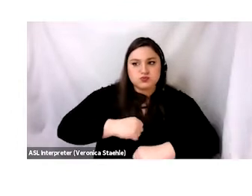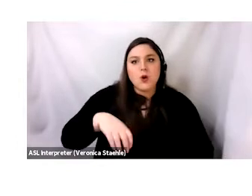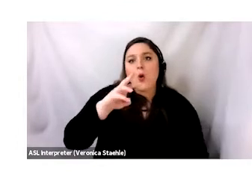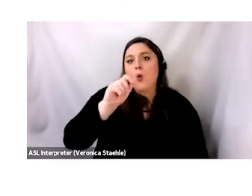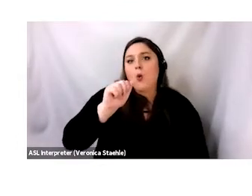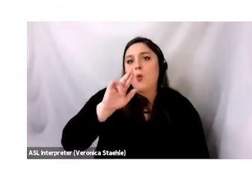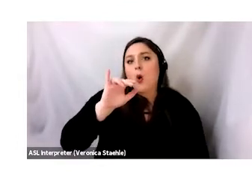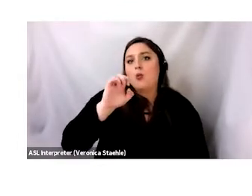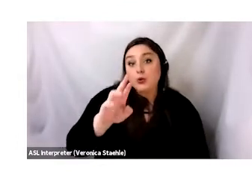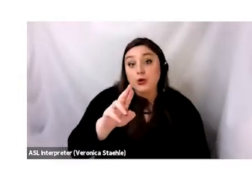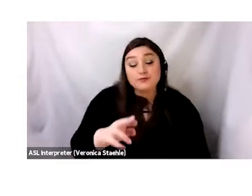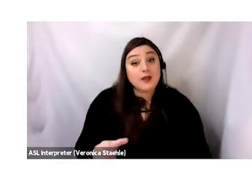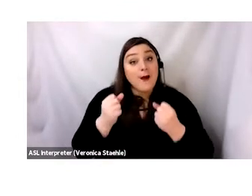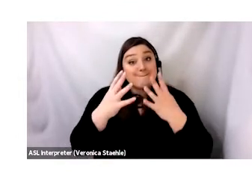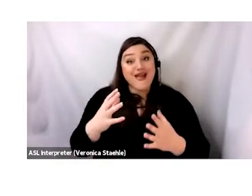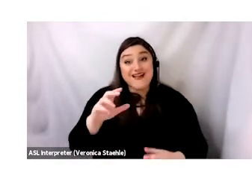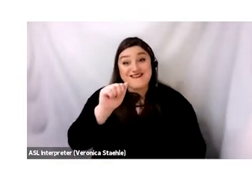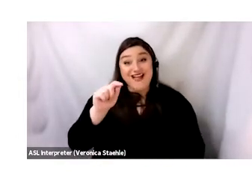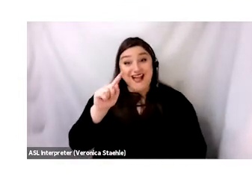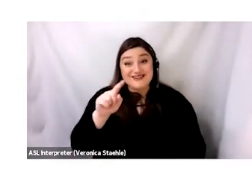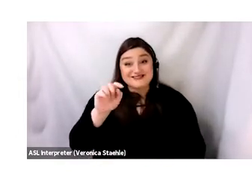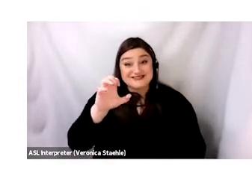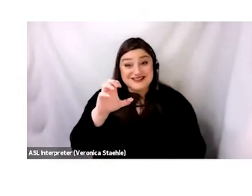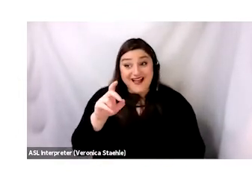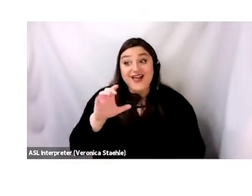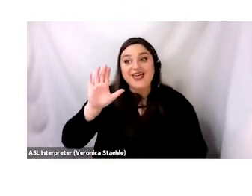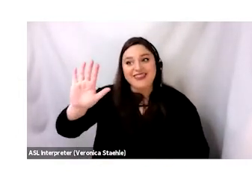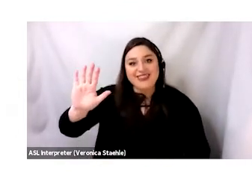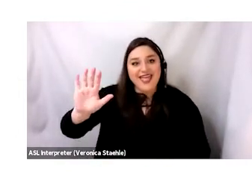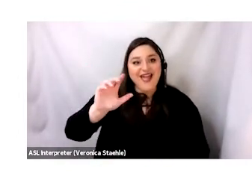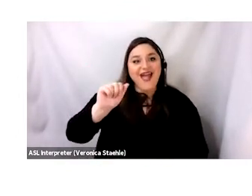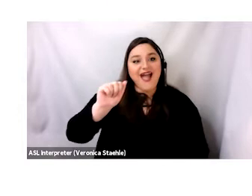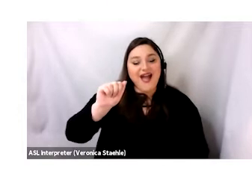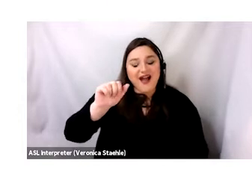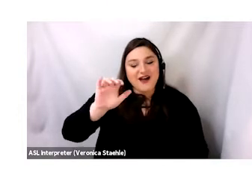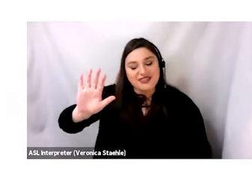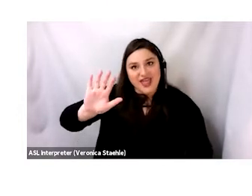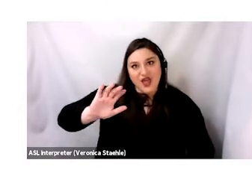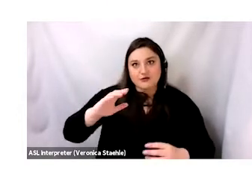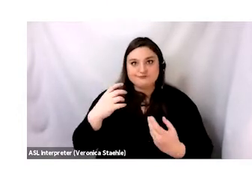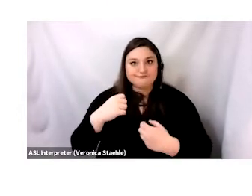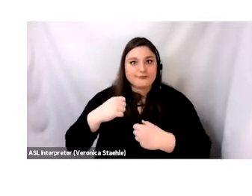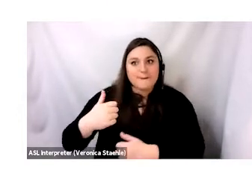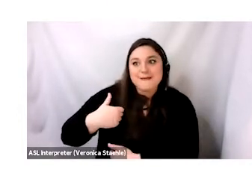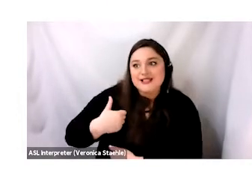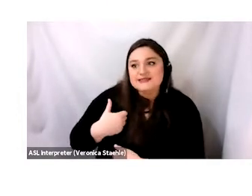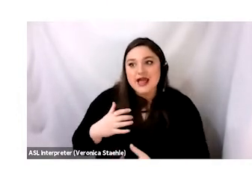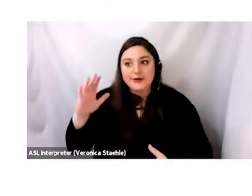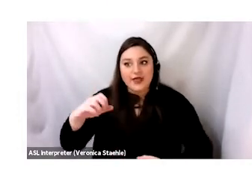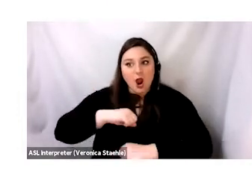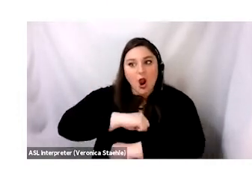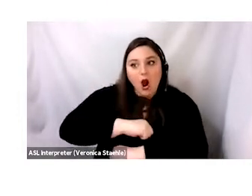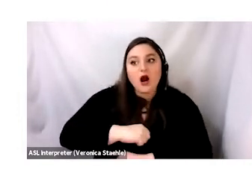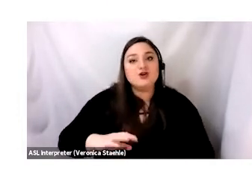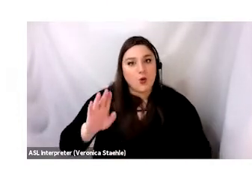ornate as cotton armor. It was used for exchange, for tributes to gods and emperors. It was used as a gift. And